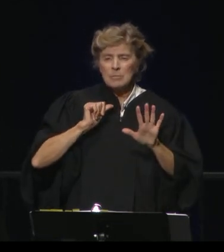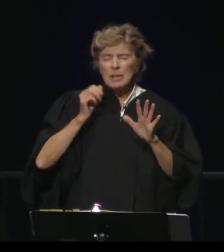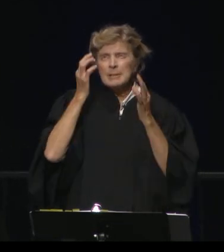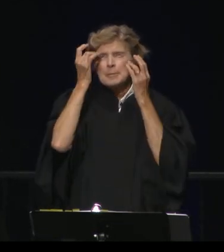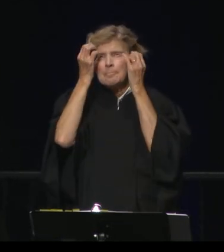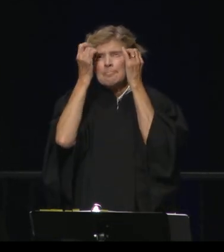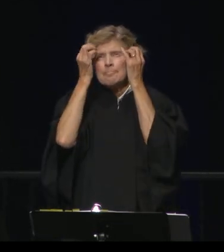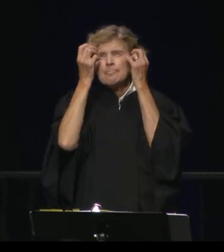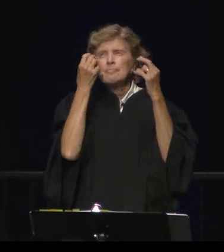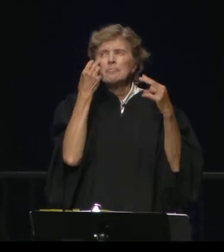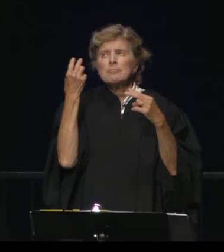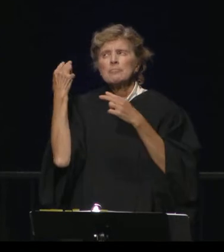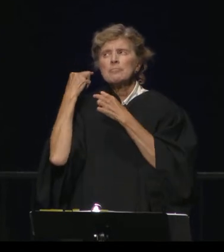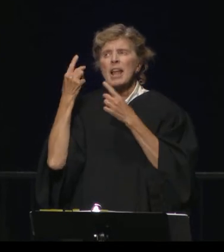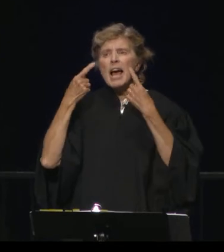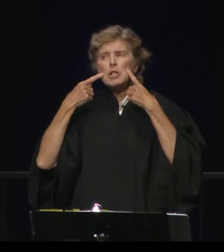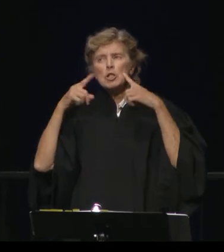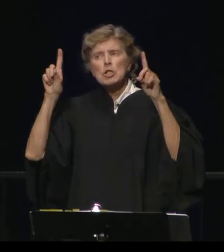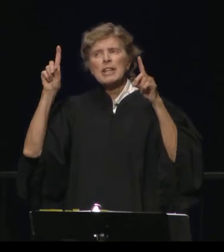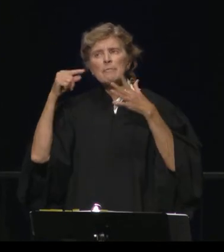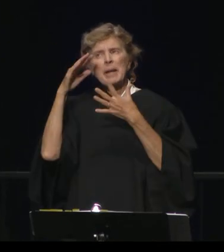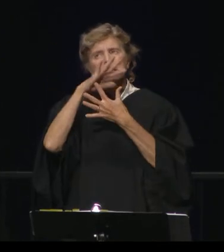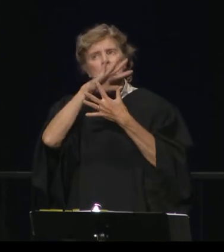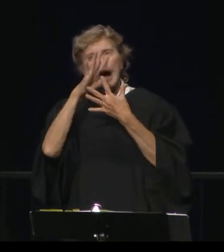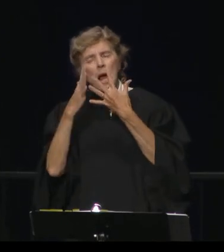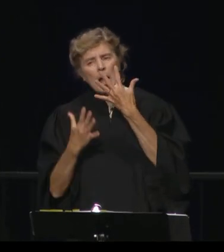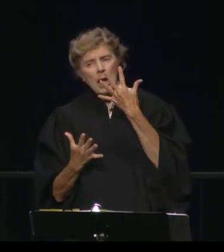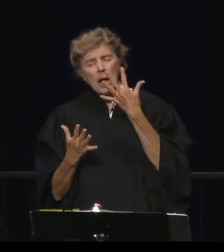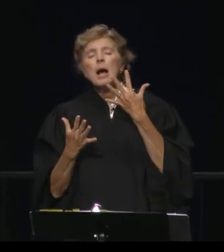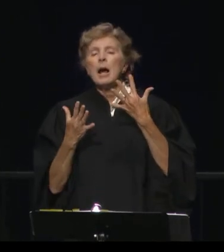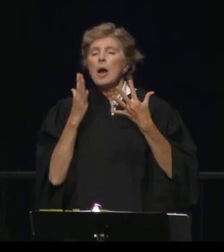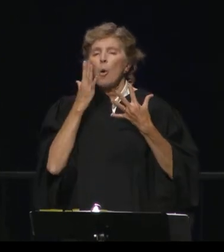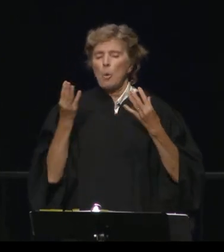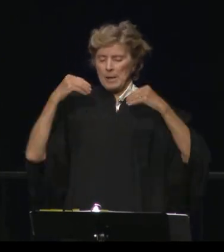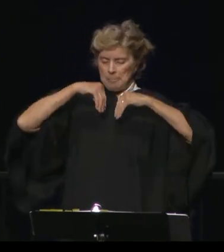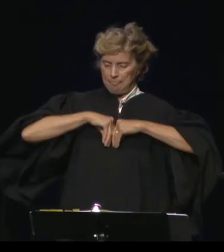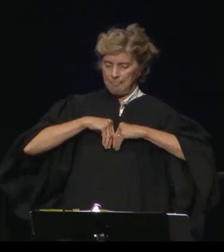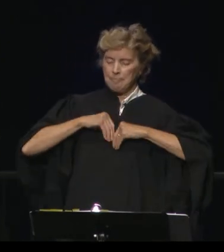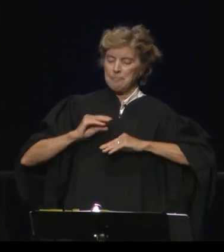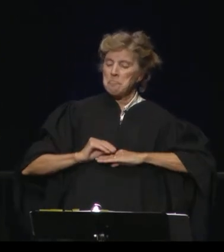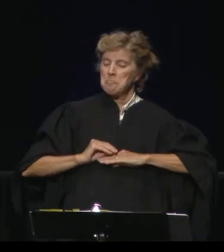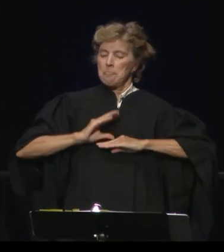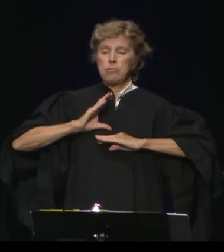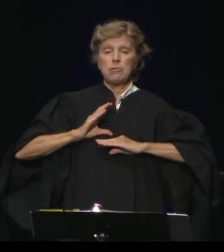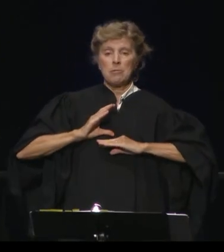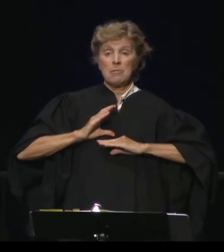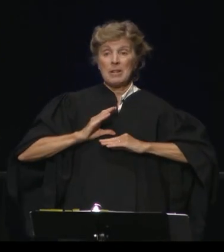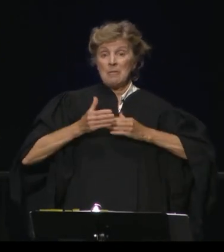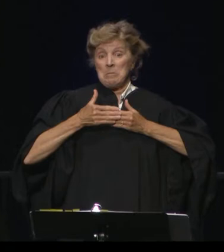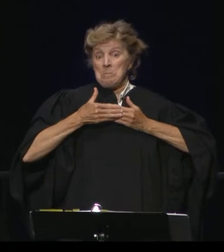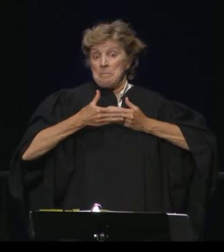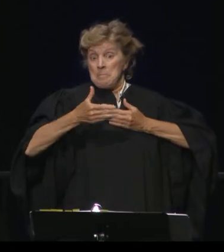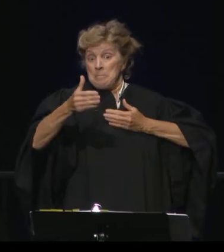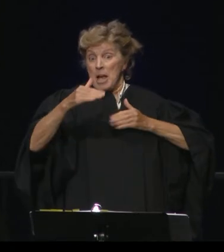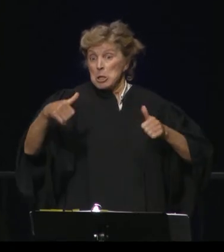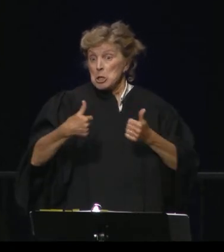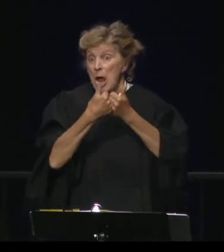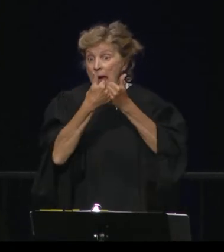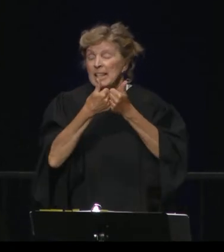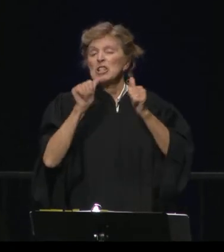achievements. That builds the confidence that is essential to overcome the inevitable challenges in the years ahead.